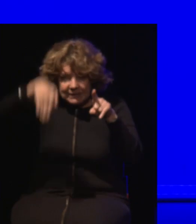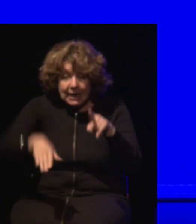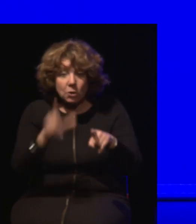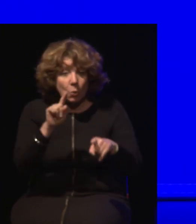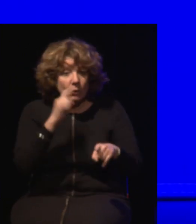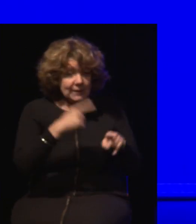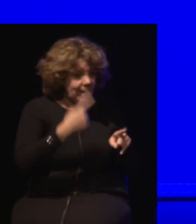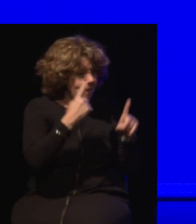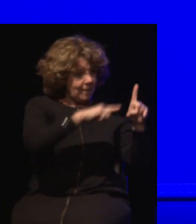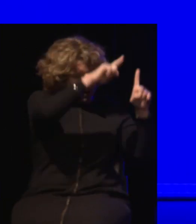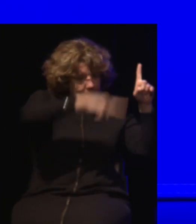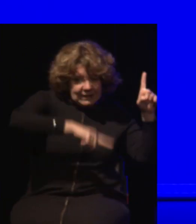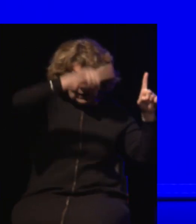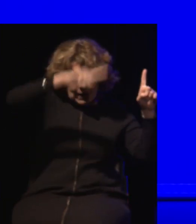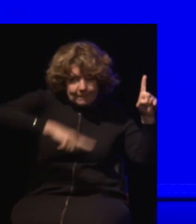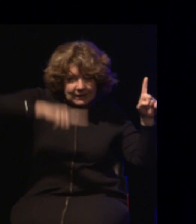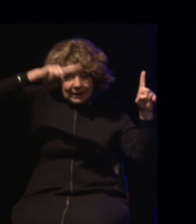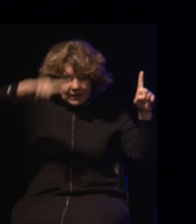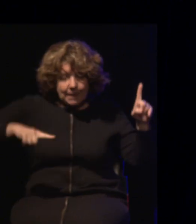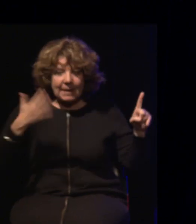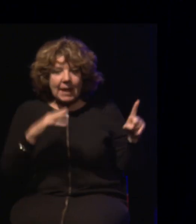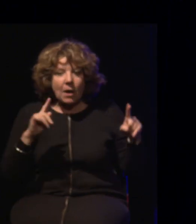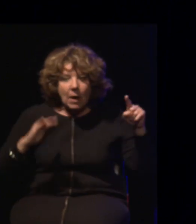to what this nightingale is doing.